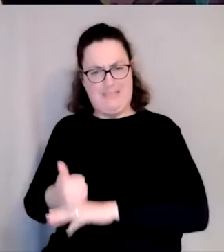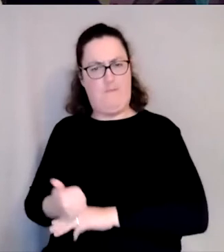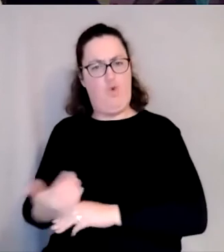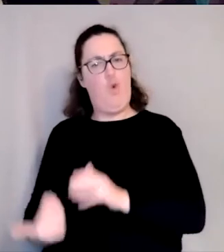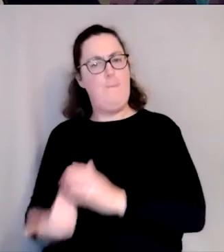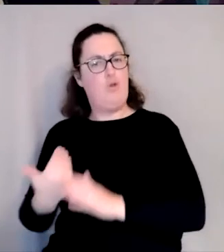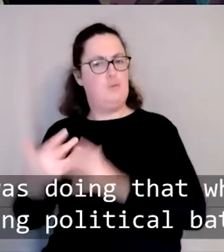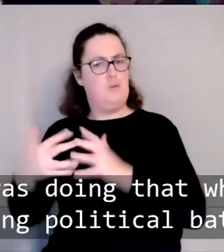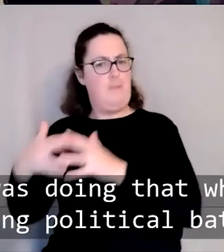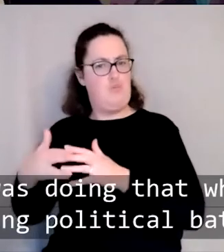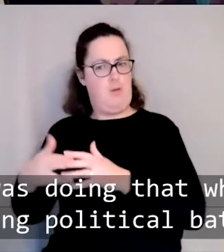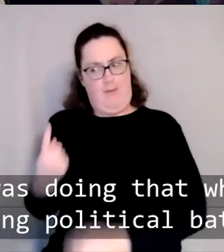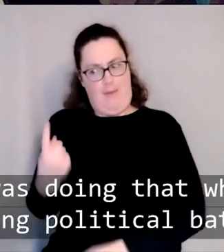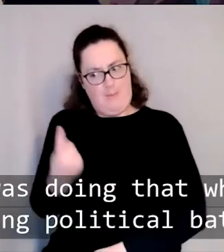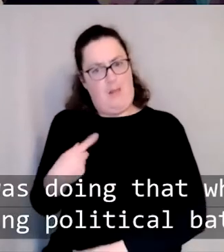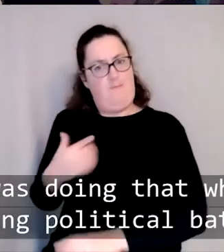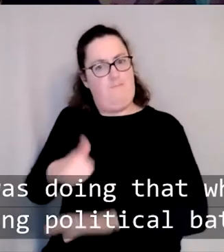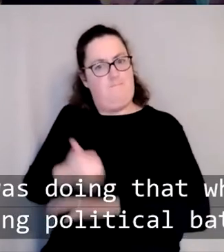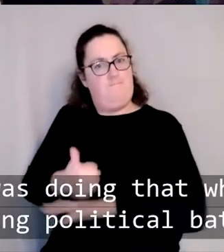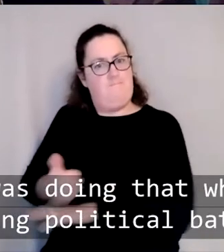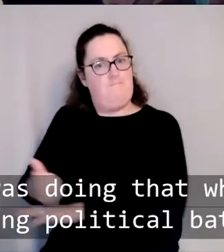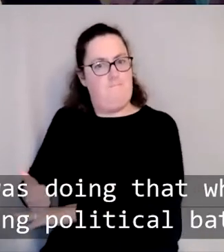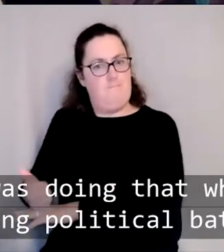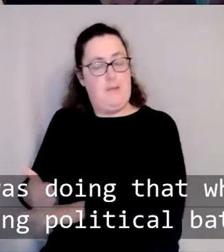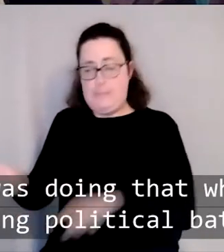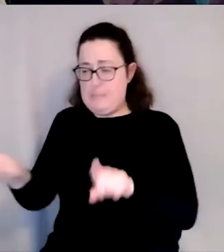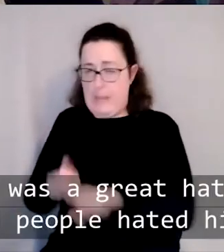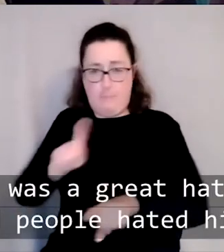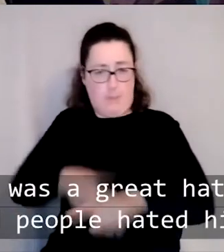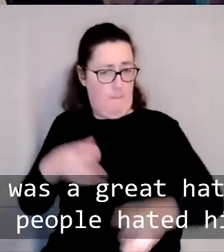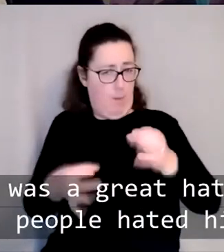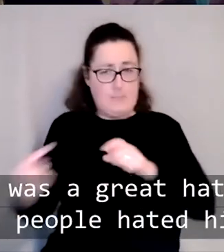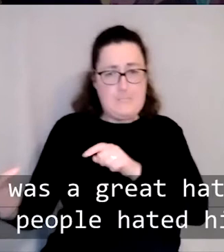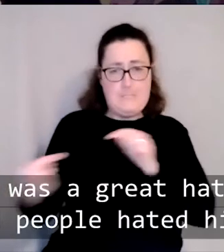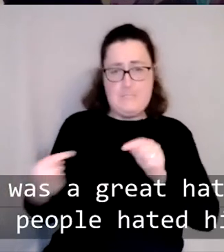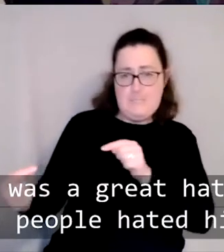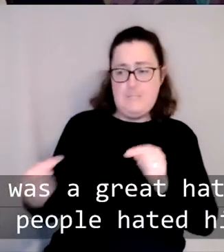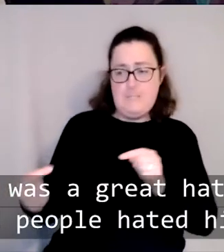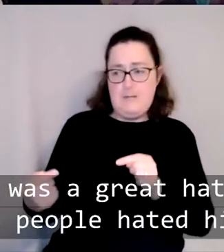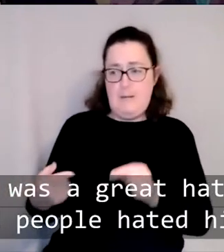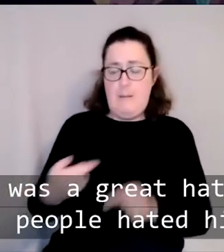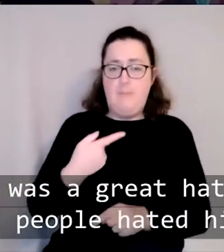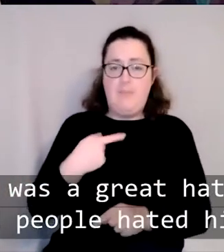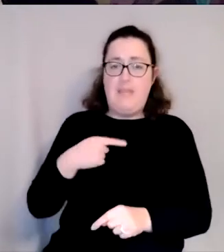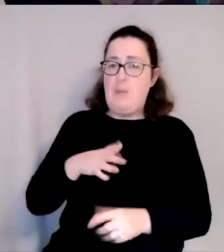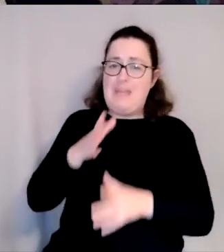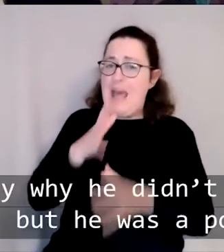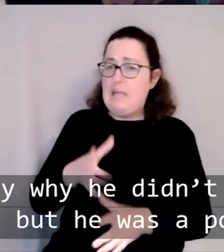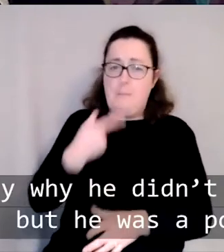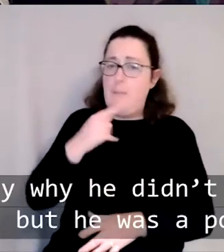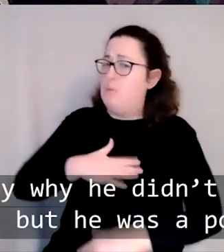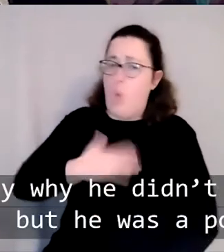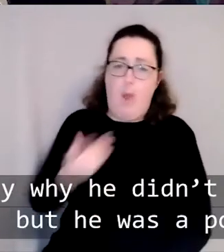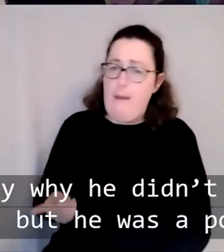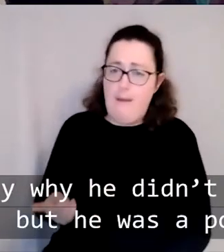them. And he was doing that while fighting political battles. And he was a great hater, and people hated him, and